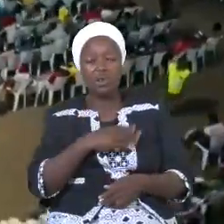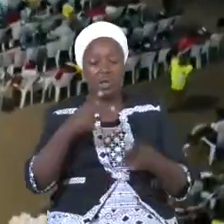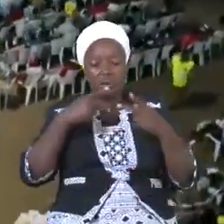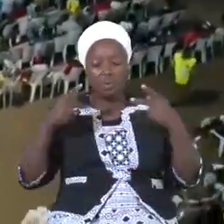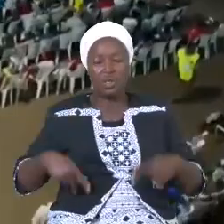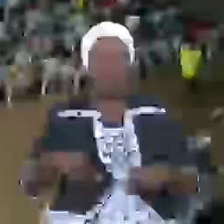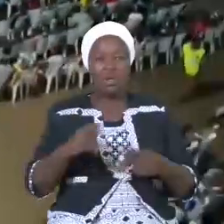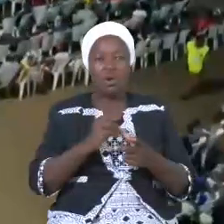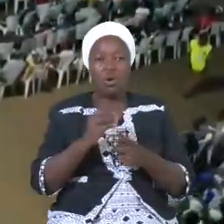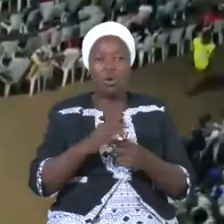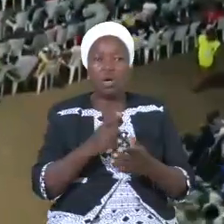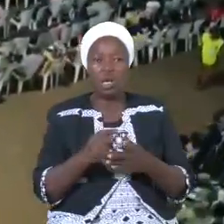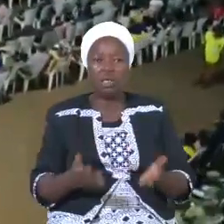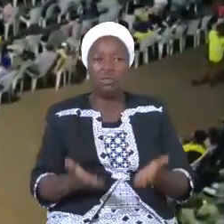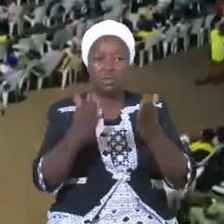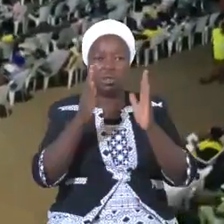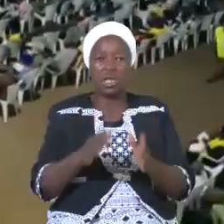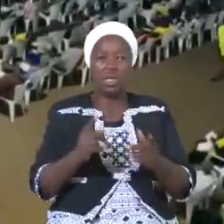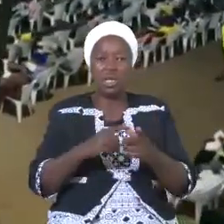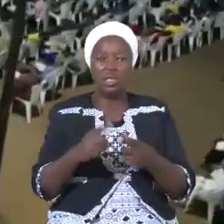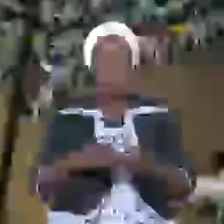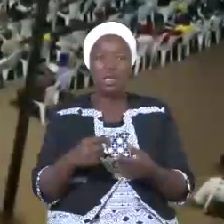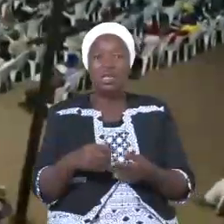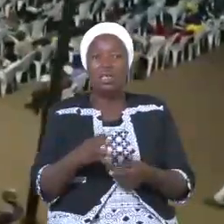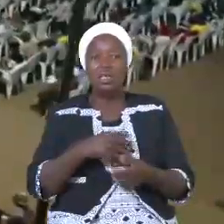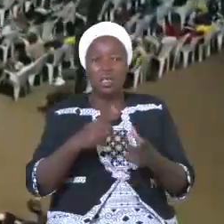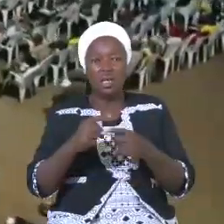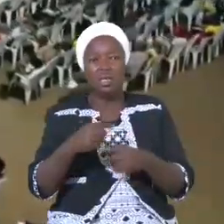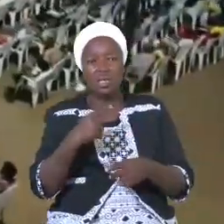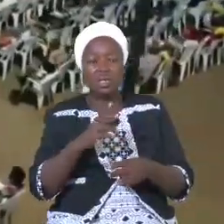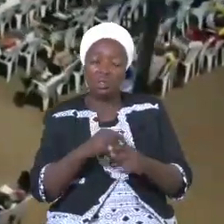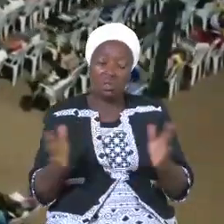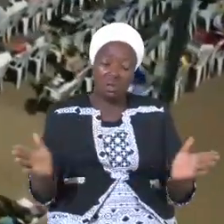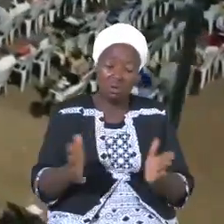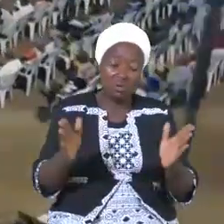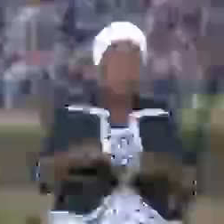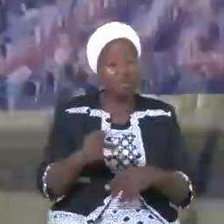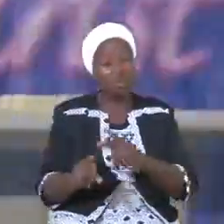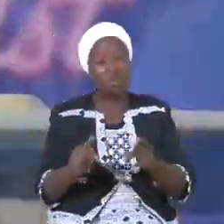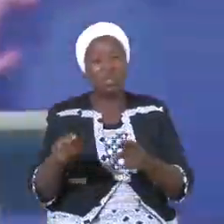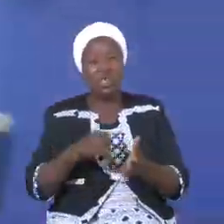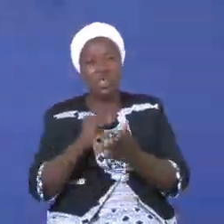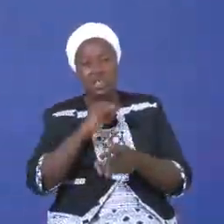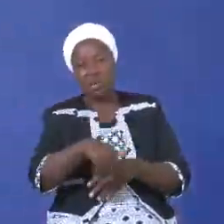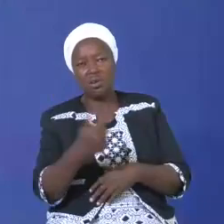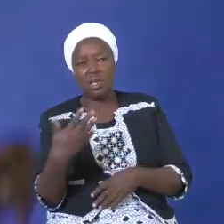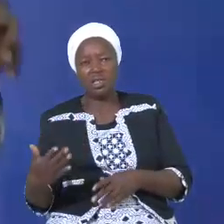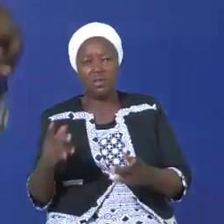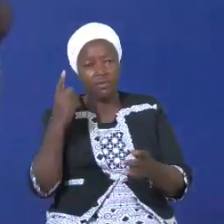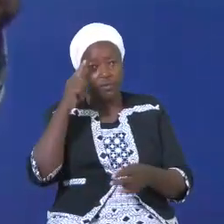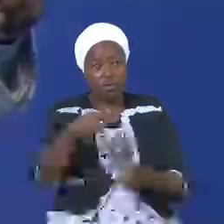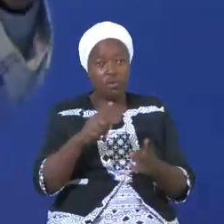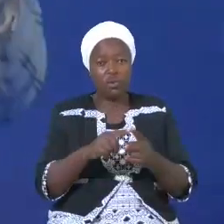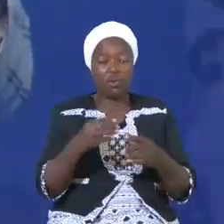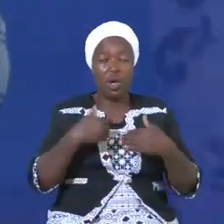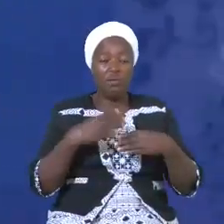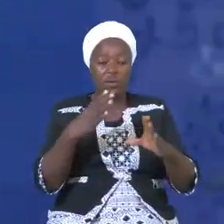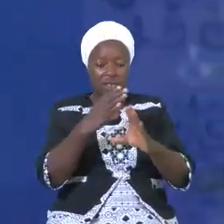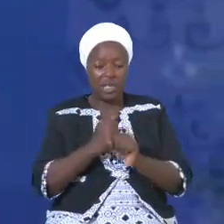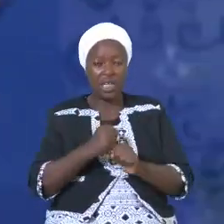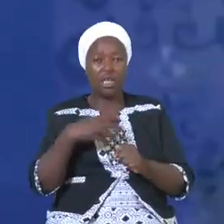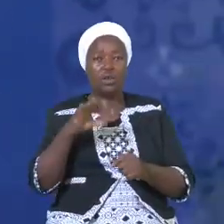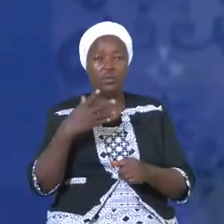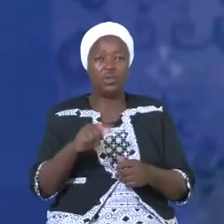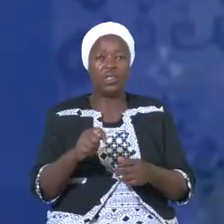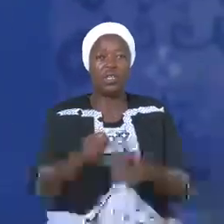exalter and then you just exhaust the people it's another thing for you to attacking of the meal